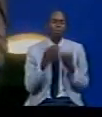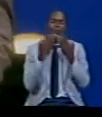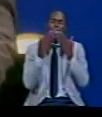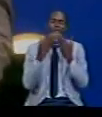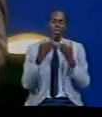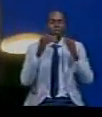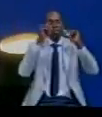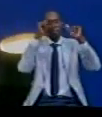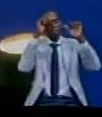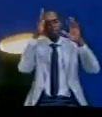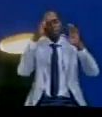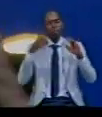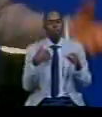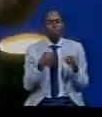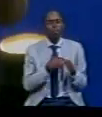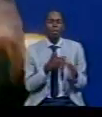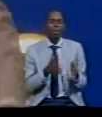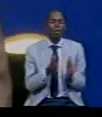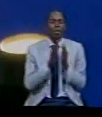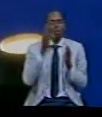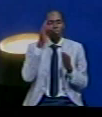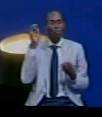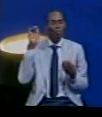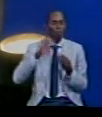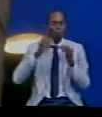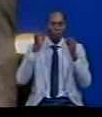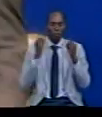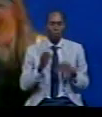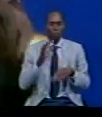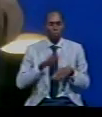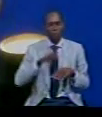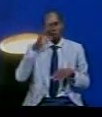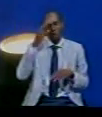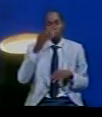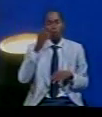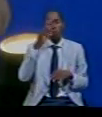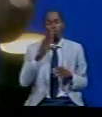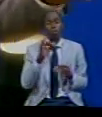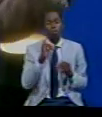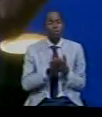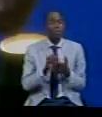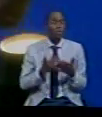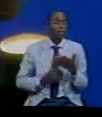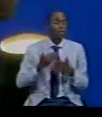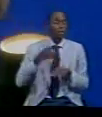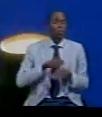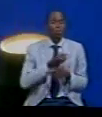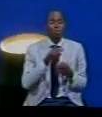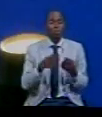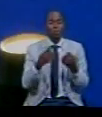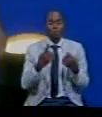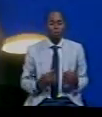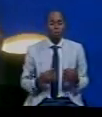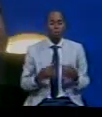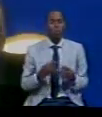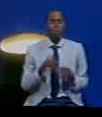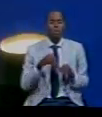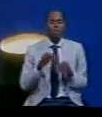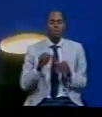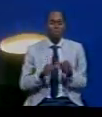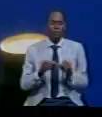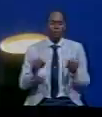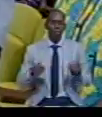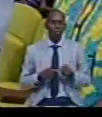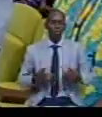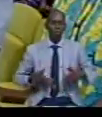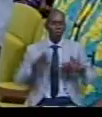Father. We ask for more strength upon Him. So that the next time you come, physically, spiritually, every aspect of His life shall be